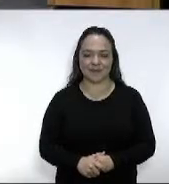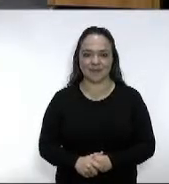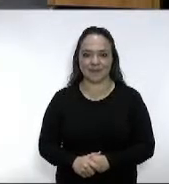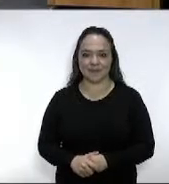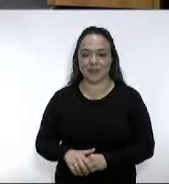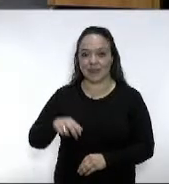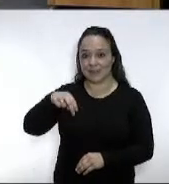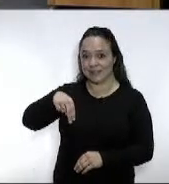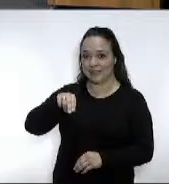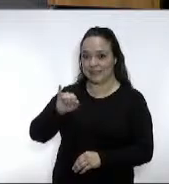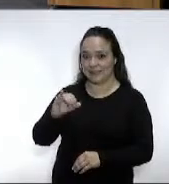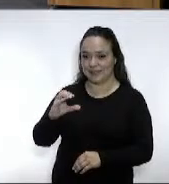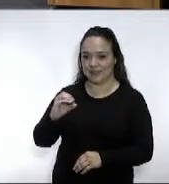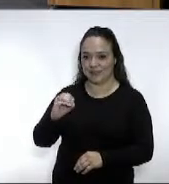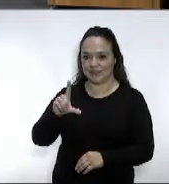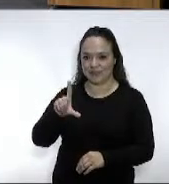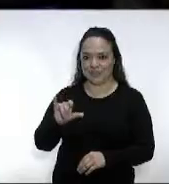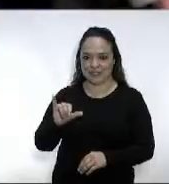Nicole Ubner.